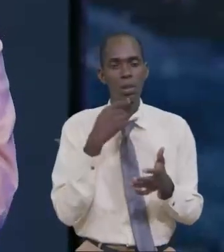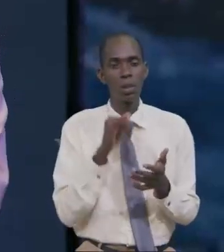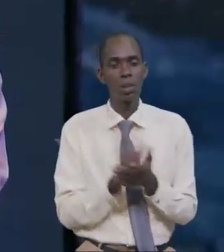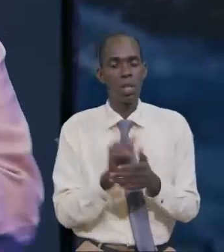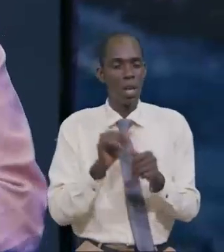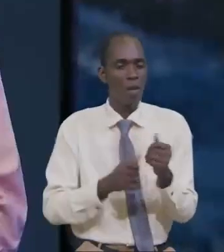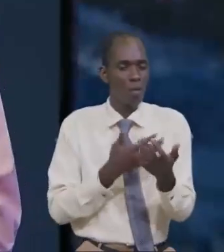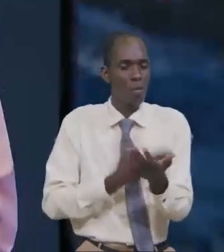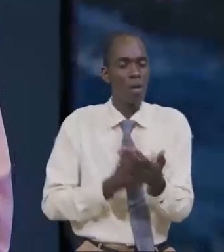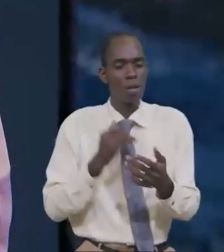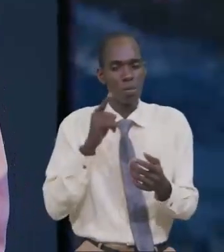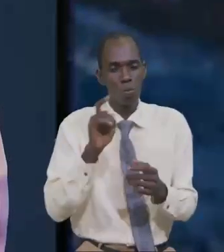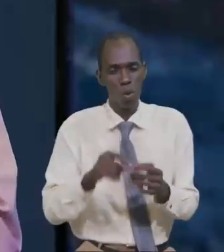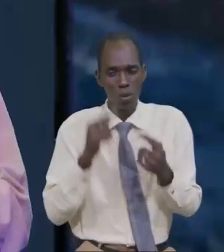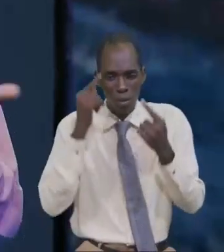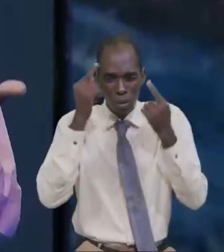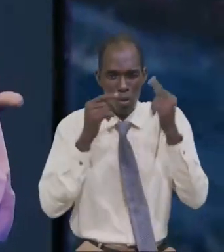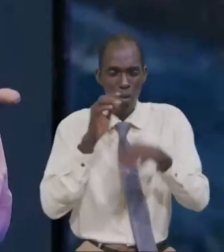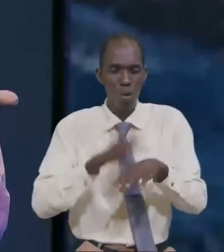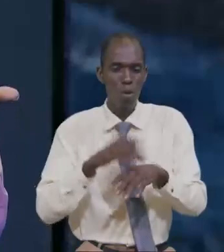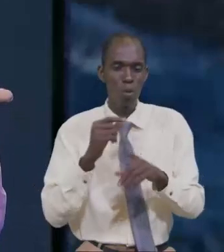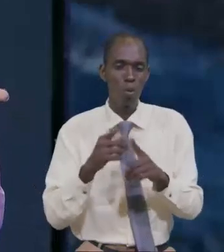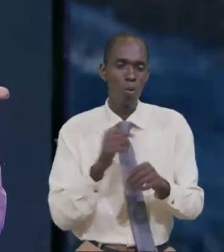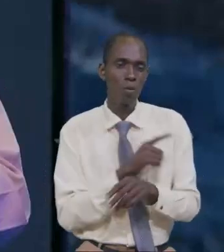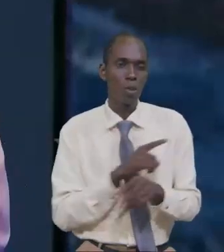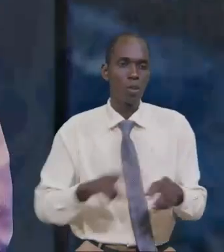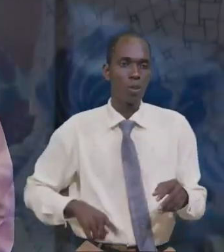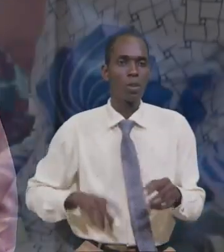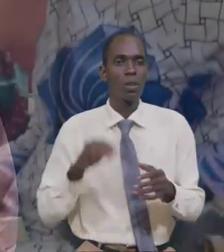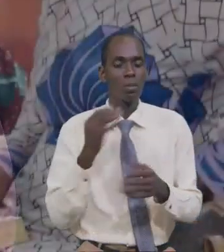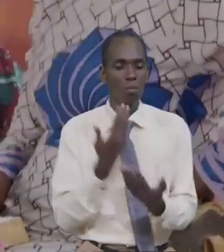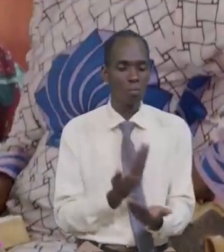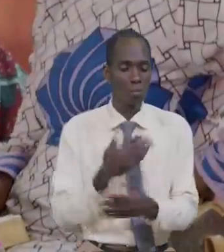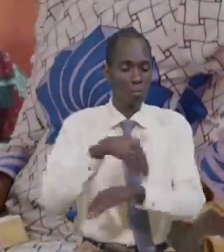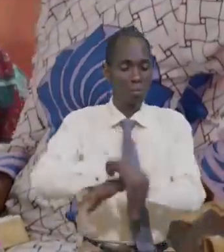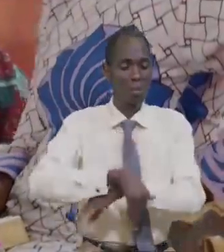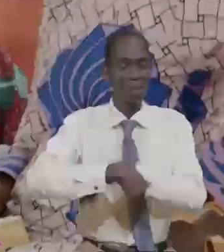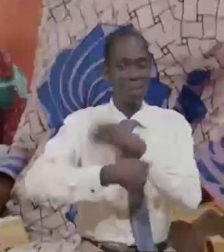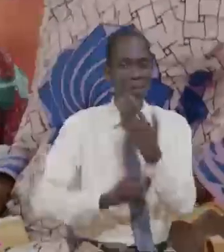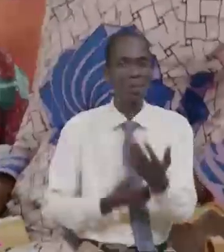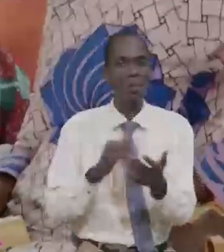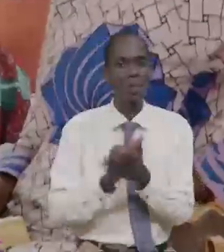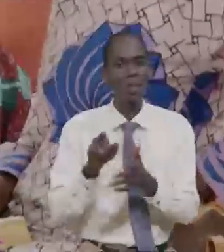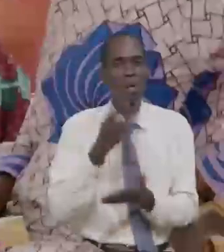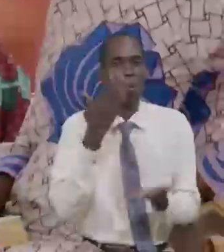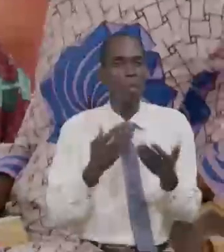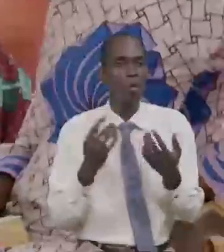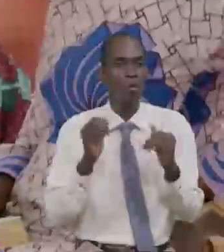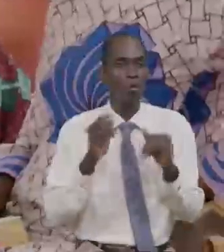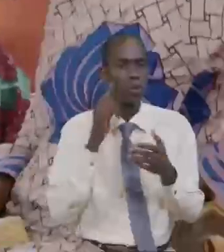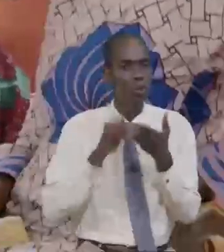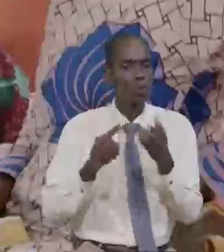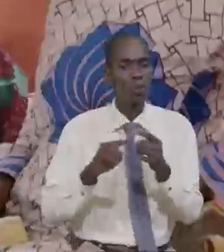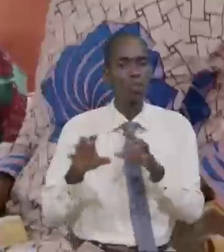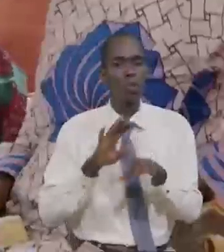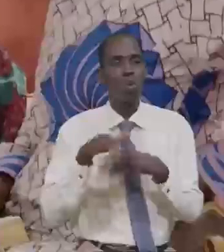to all that is written therein, for then thou shalt make thy way prosperous.